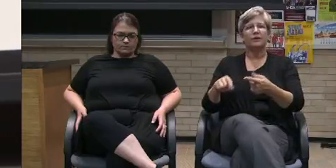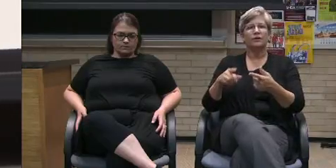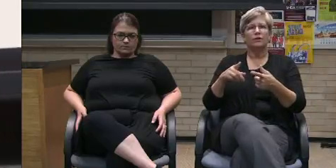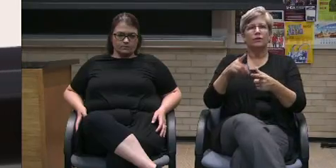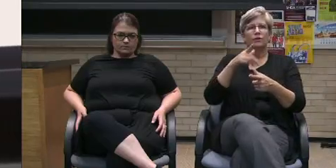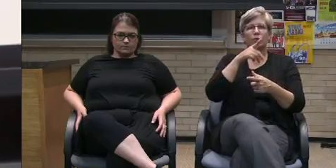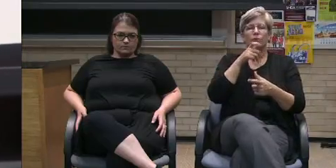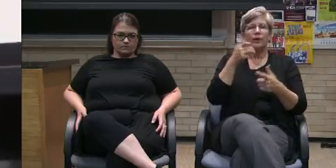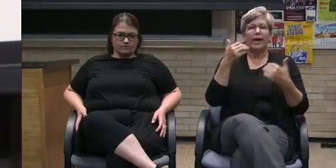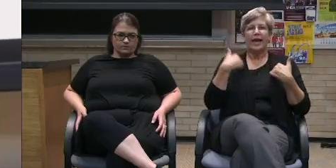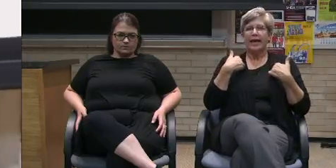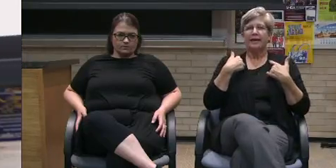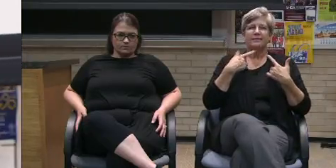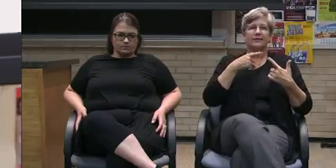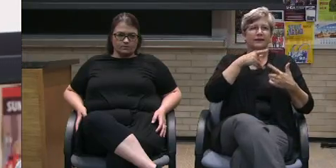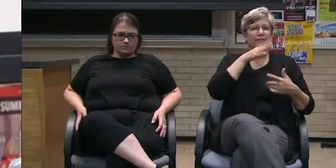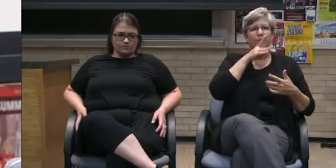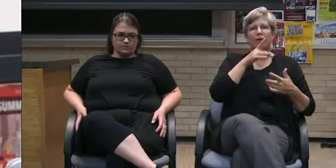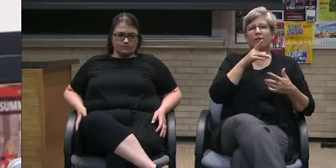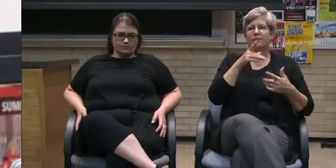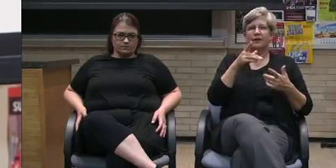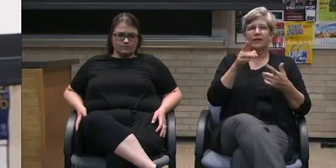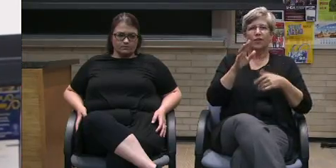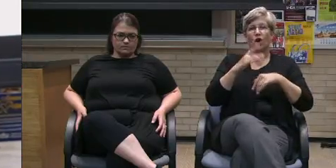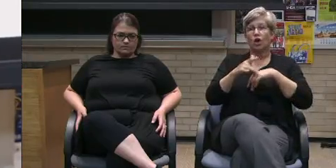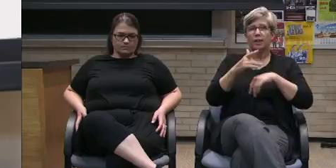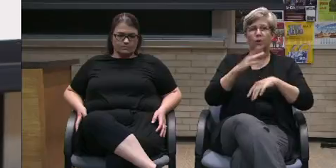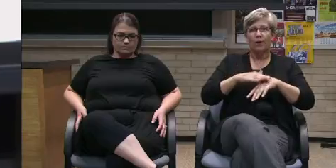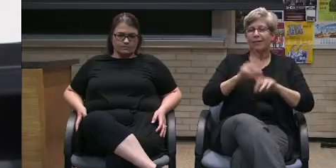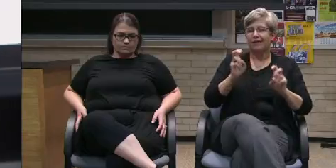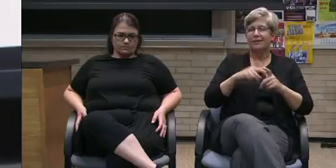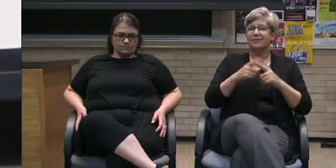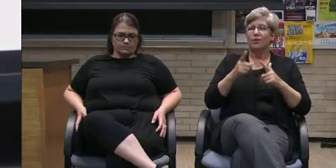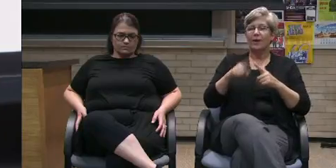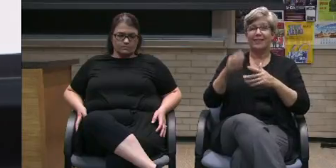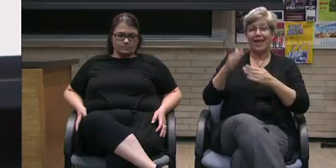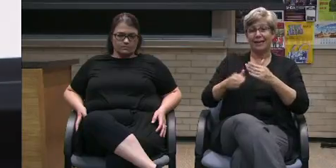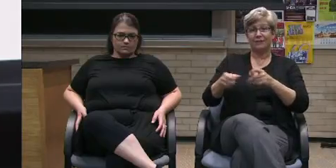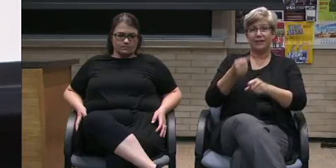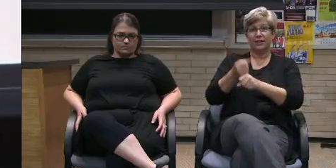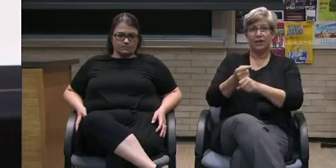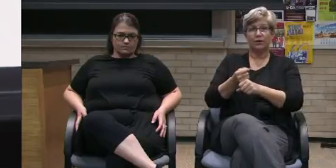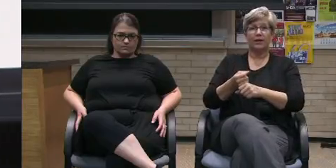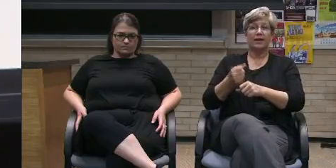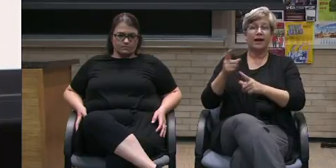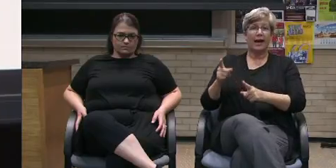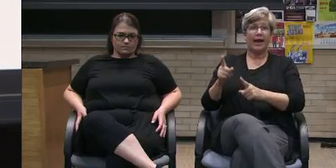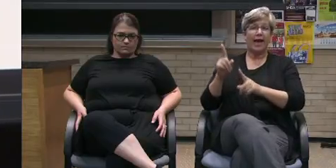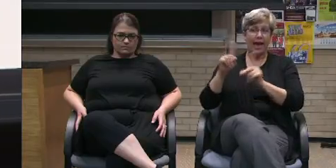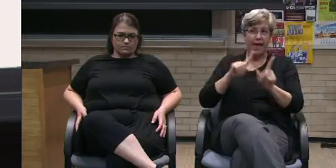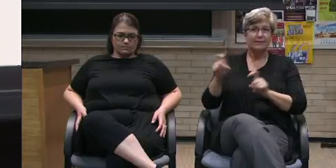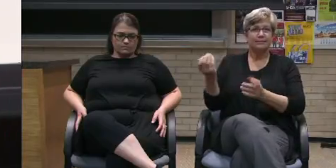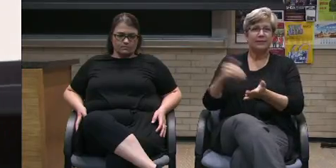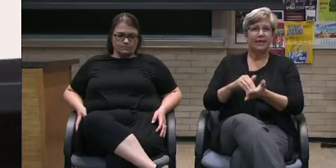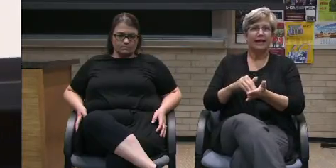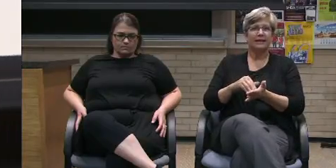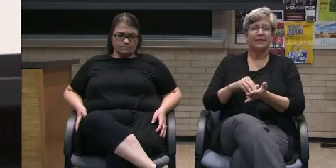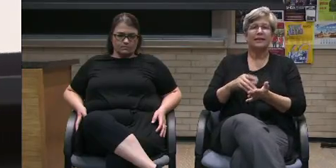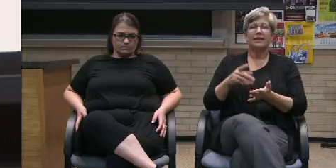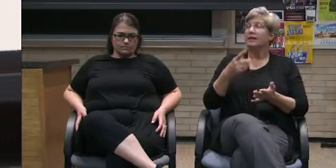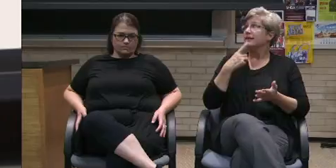red flag and an early warning happens? And at the end of that semester and at the end of the year, the answer that I got was sort of like